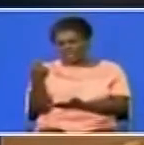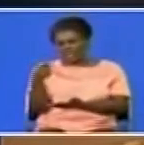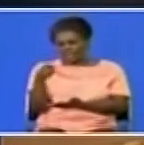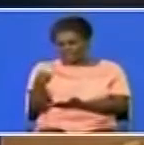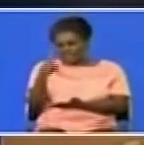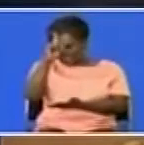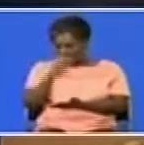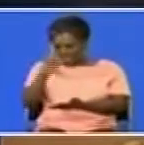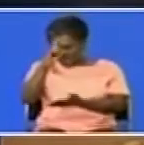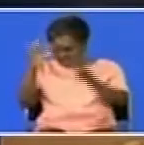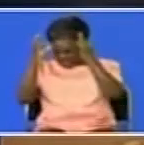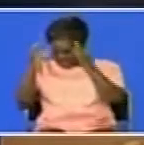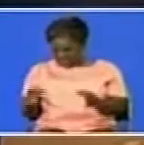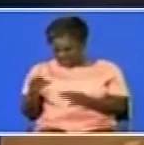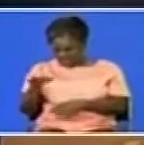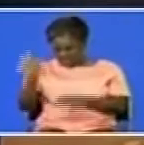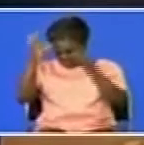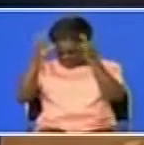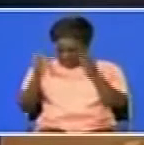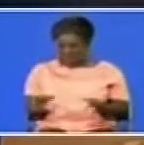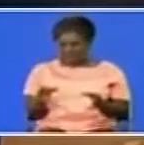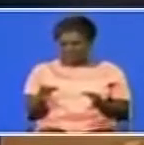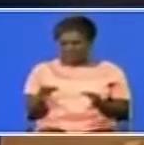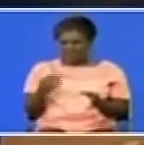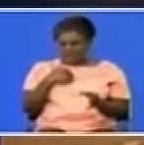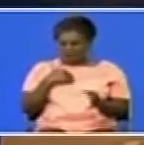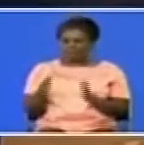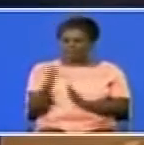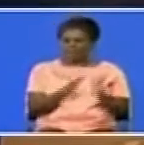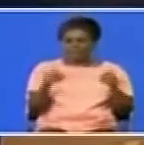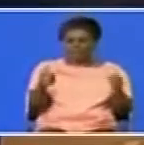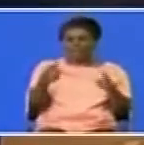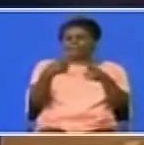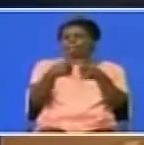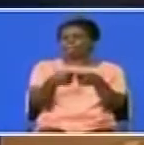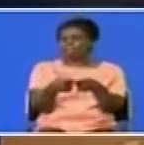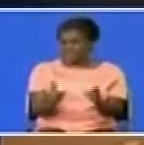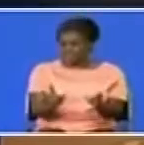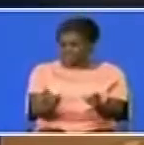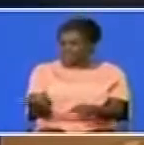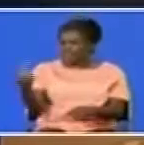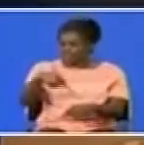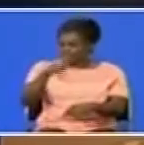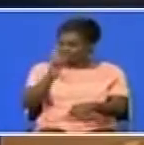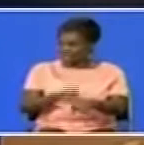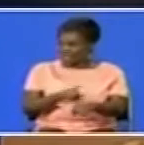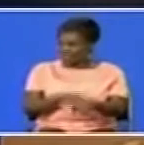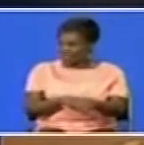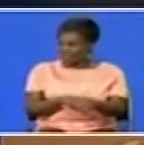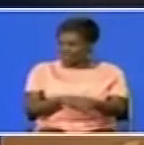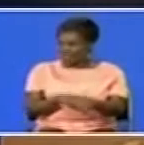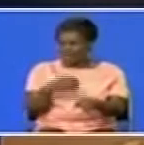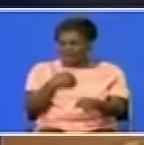very critical decision they have made. We have to do infrastructure for them. But it comes at a time that there is